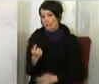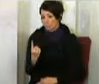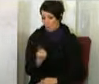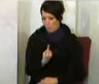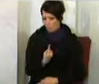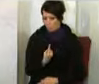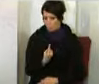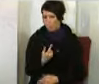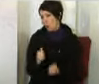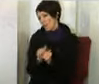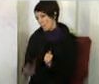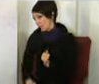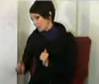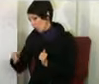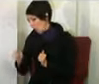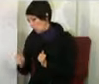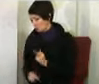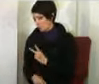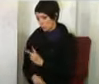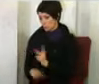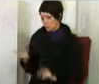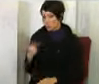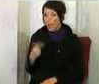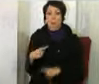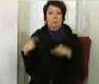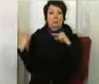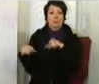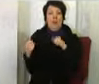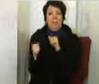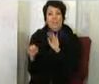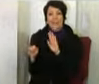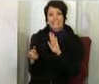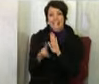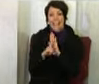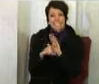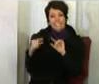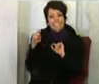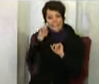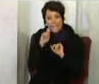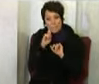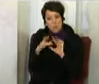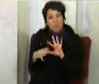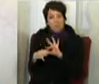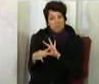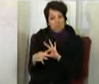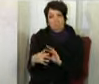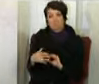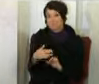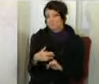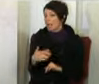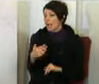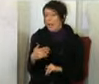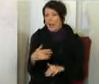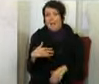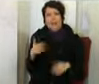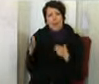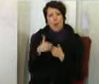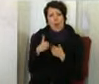and my dog. I was struggling with my sexuality. My closest friends, whom I'd stayed with for about 6 months after